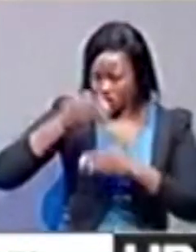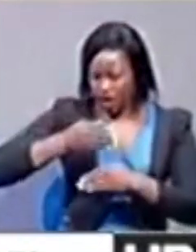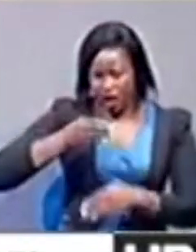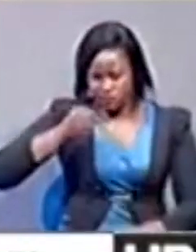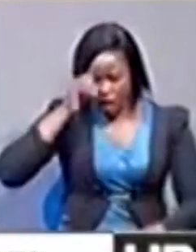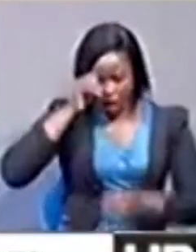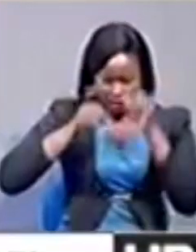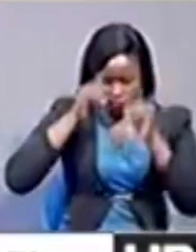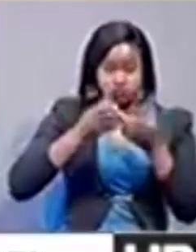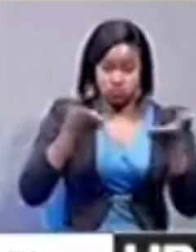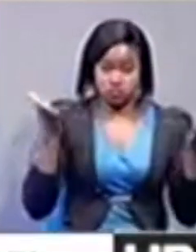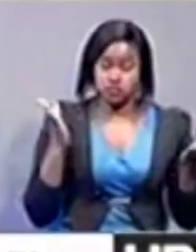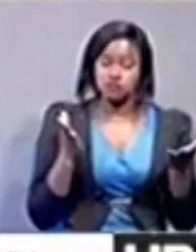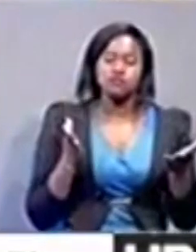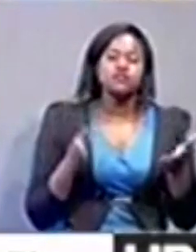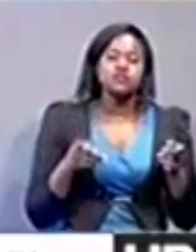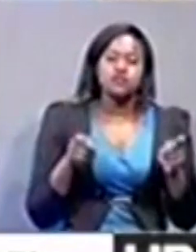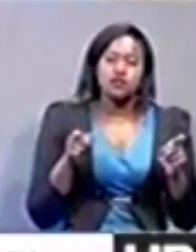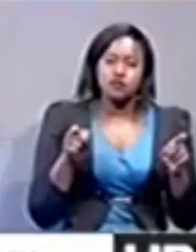is managed by our